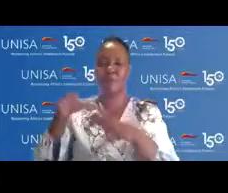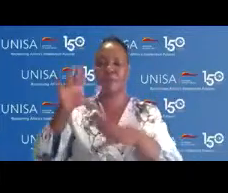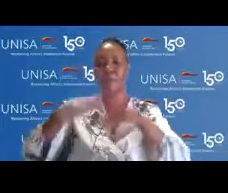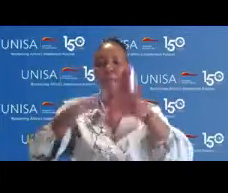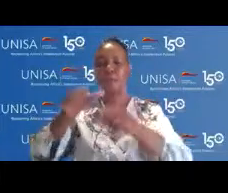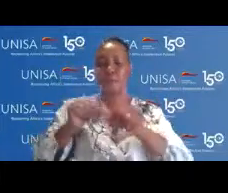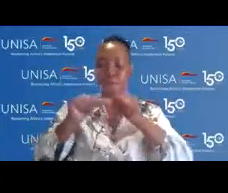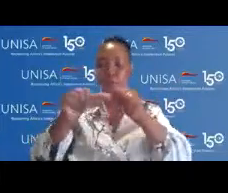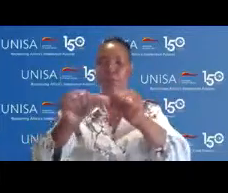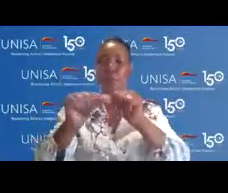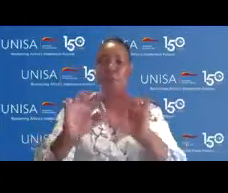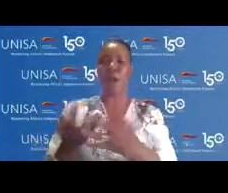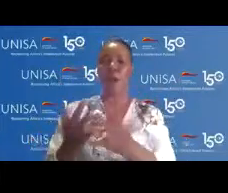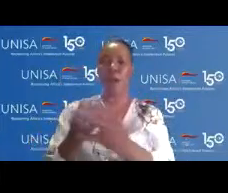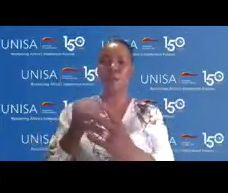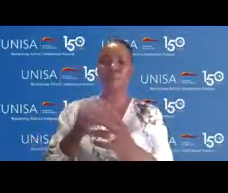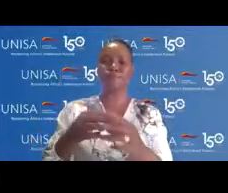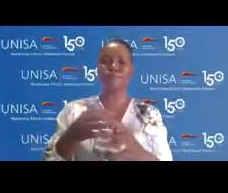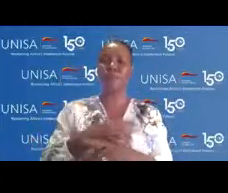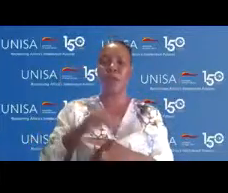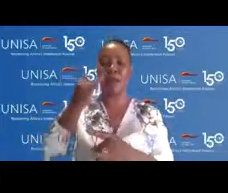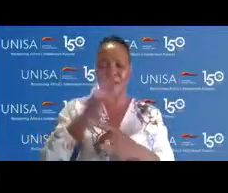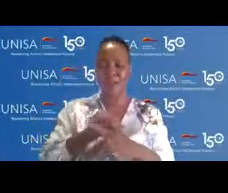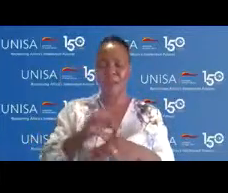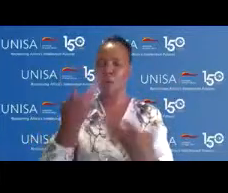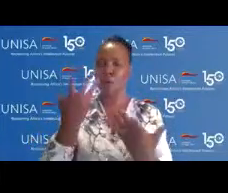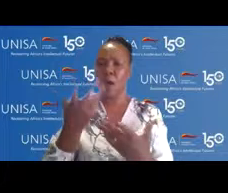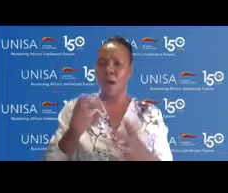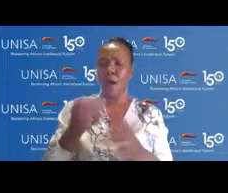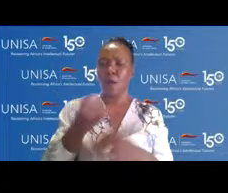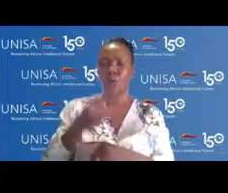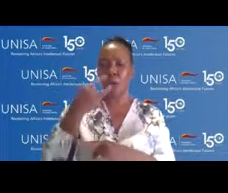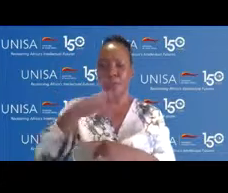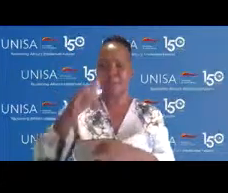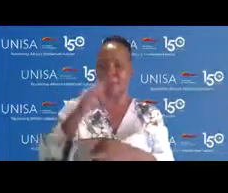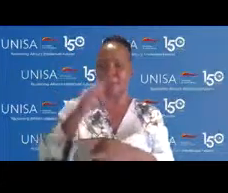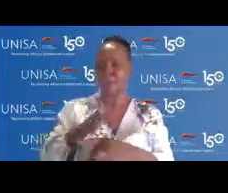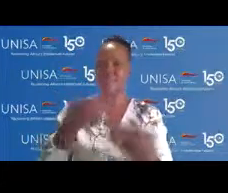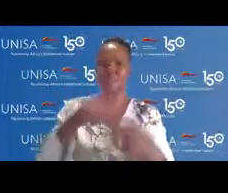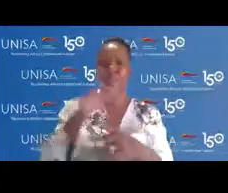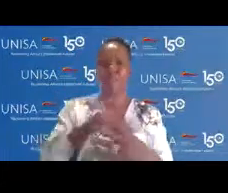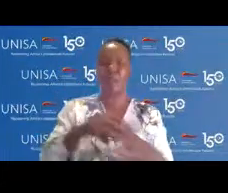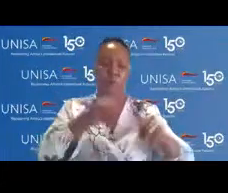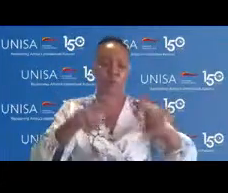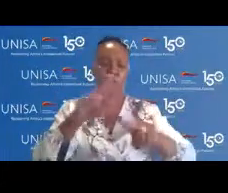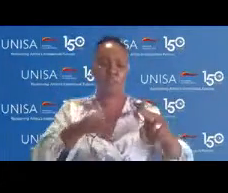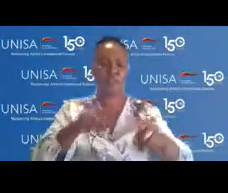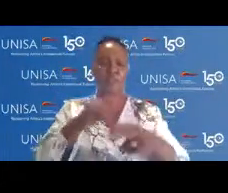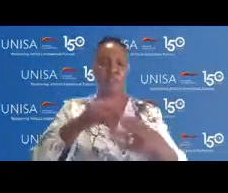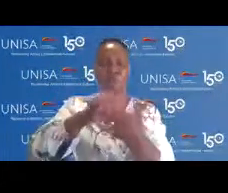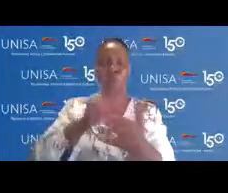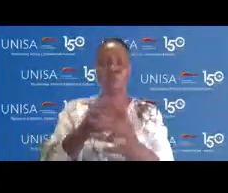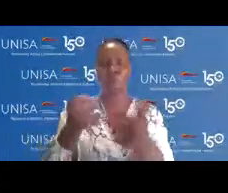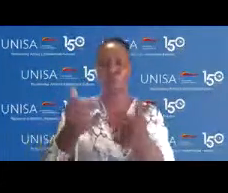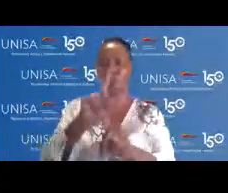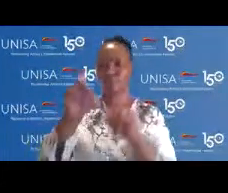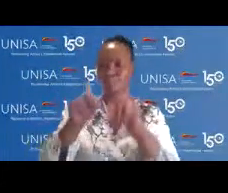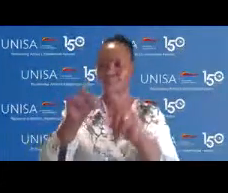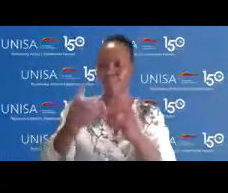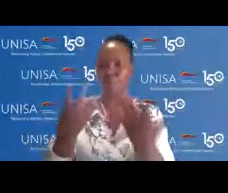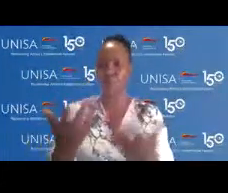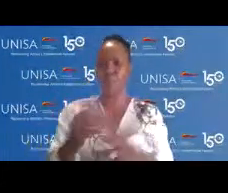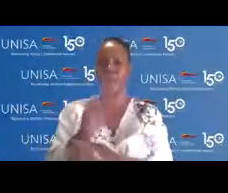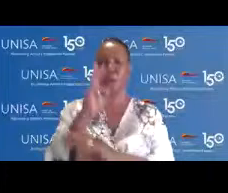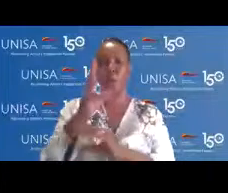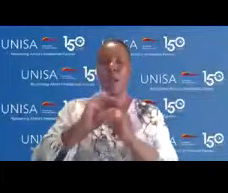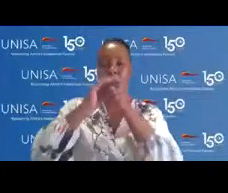do I check if my module is using a proctoring app or not? That's a good question. So we are covering that as well.